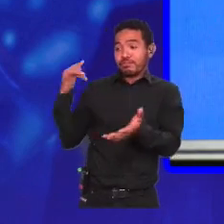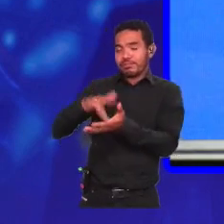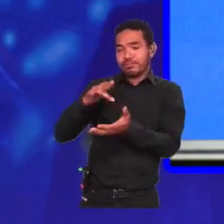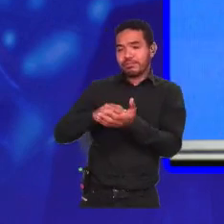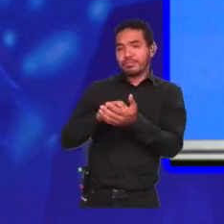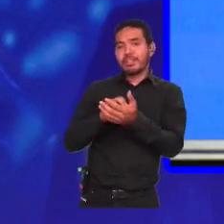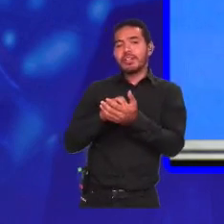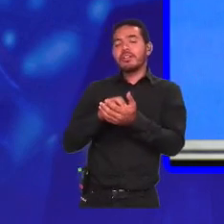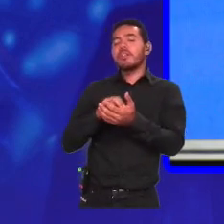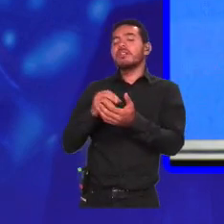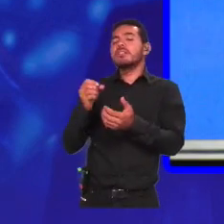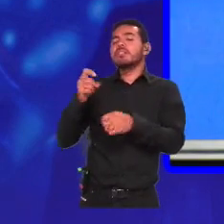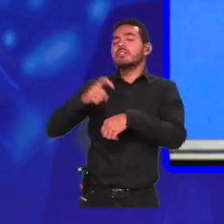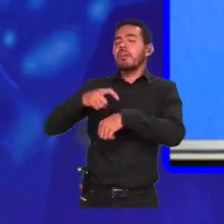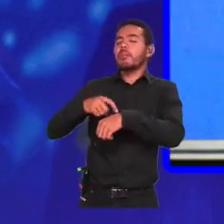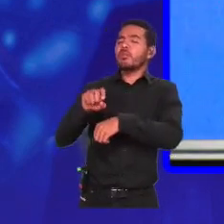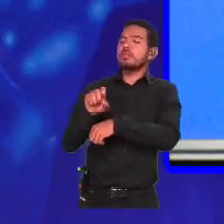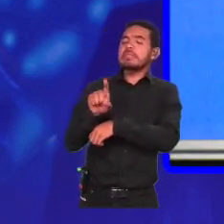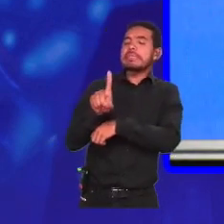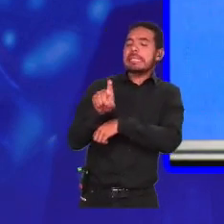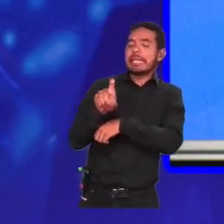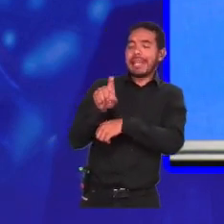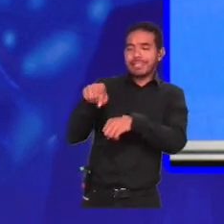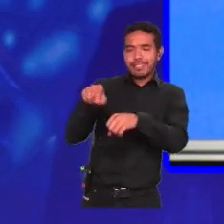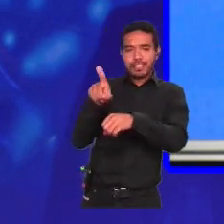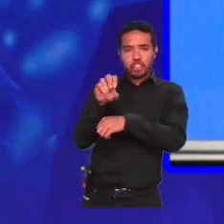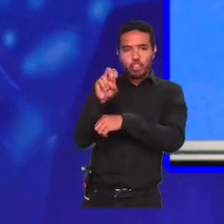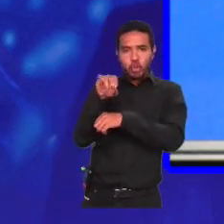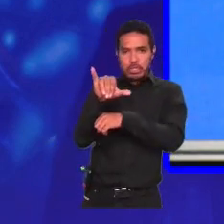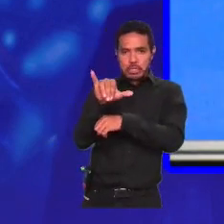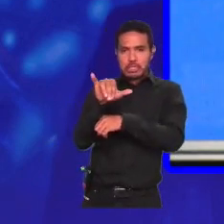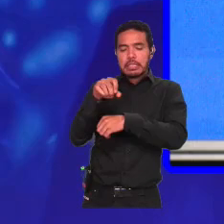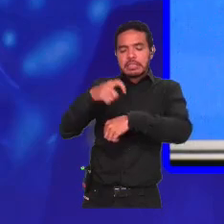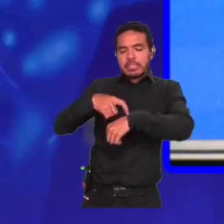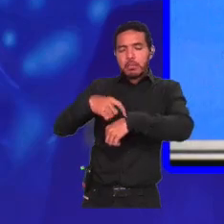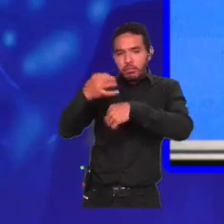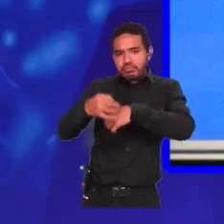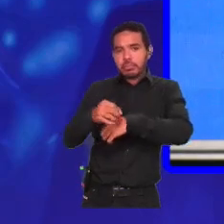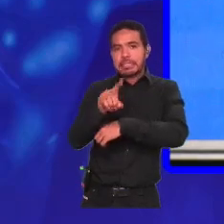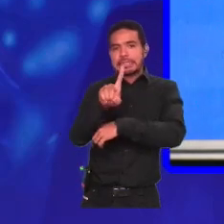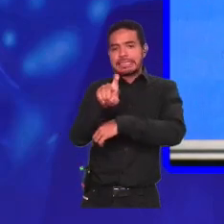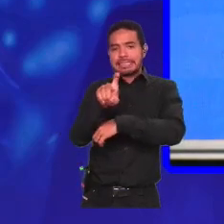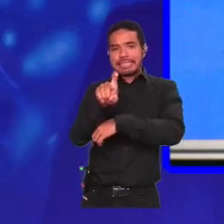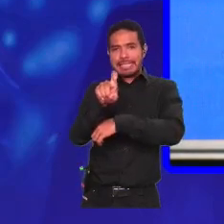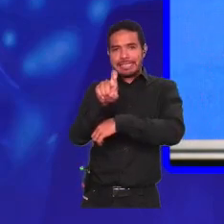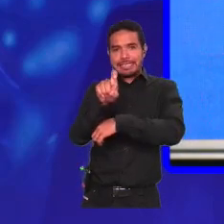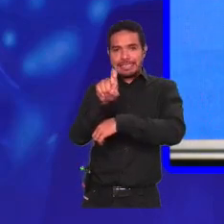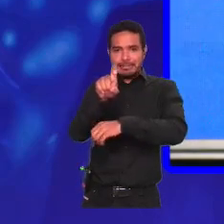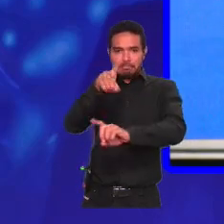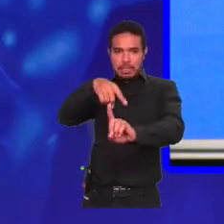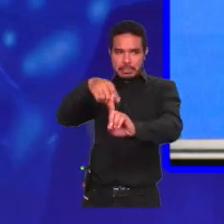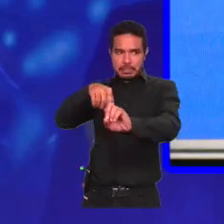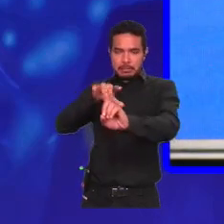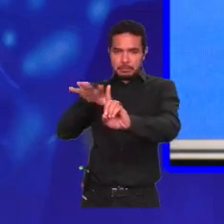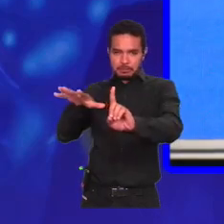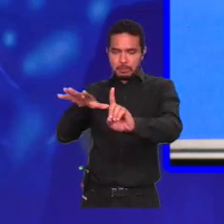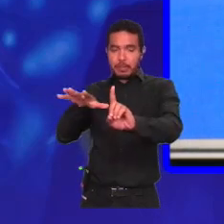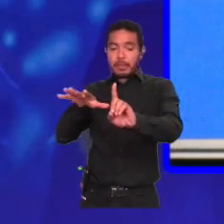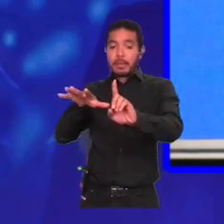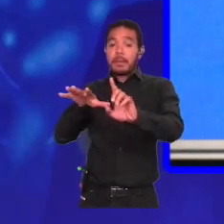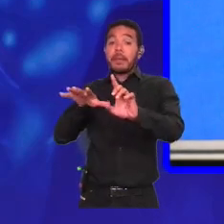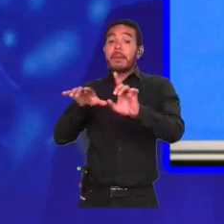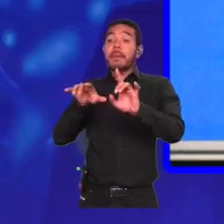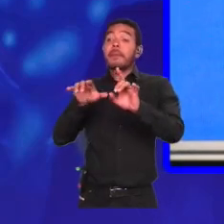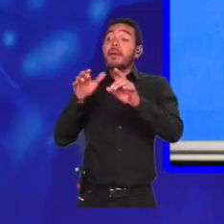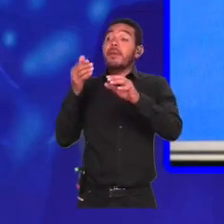Bungie, but I have been working on the corporate side, or whatever you want to call it, for the last 6 months. But coming from a studio, I